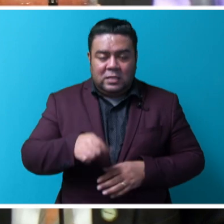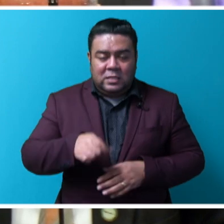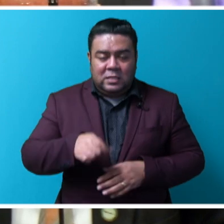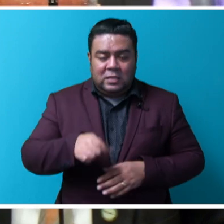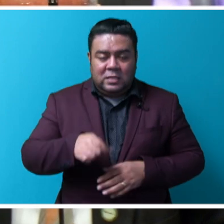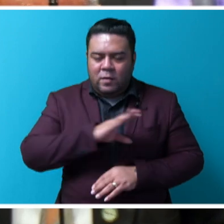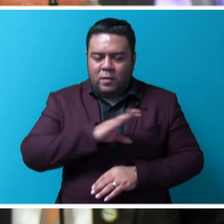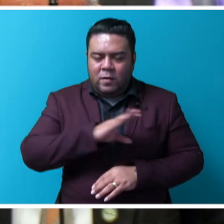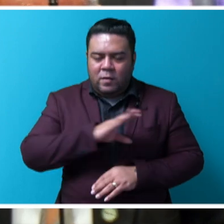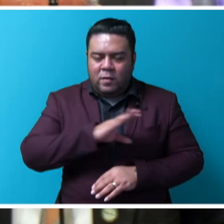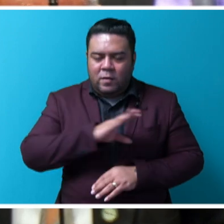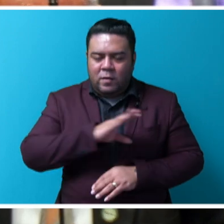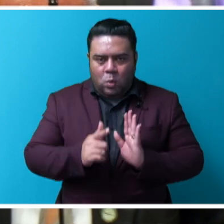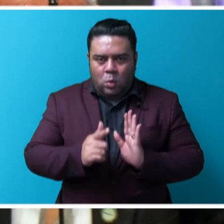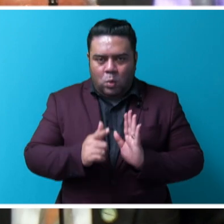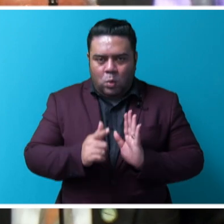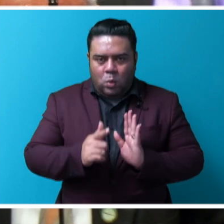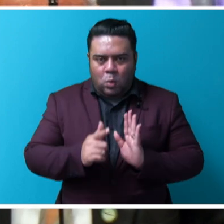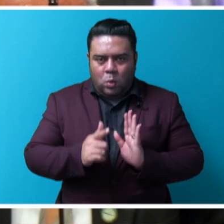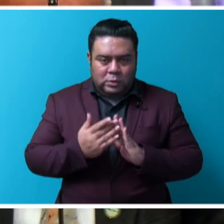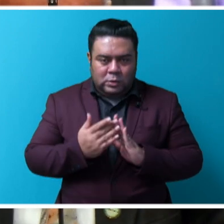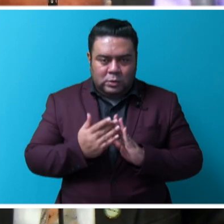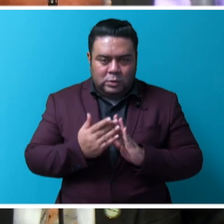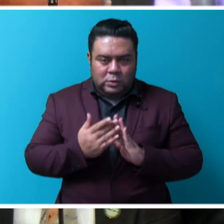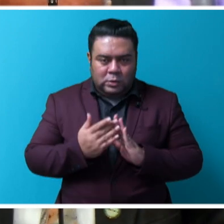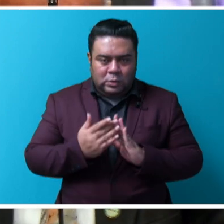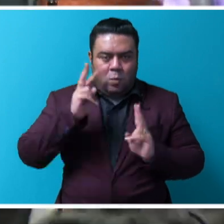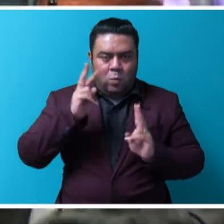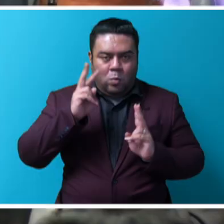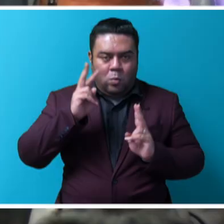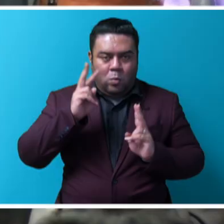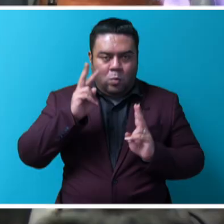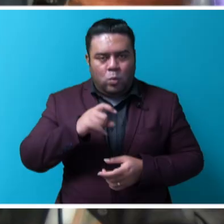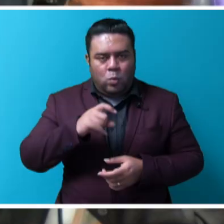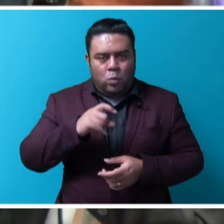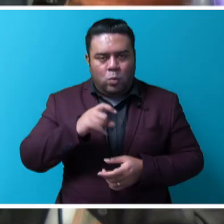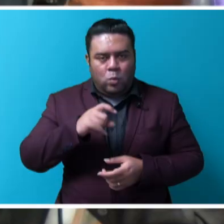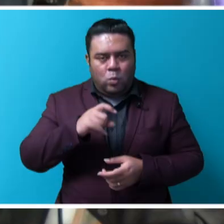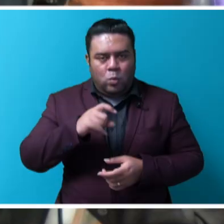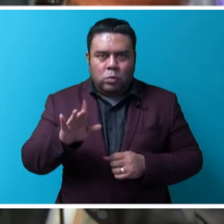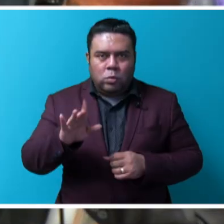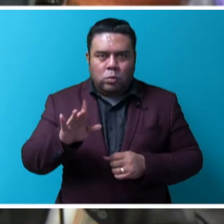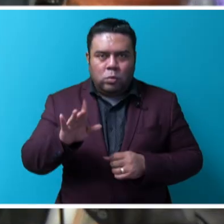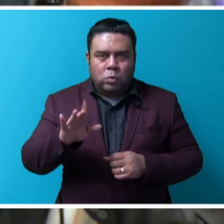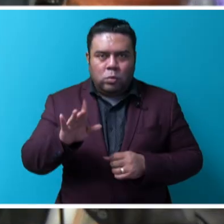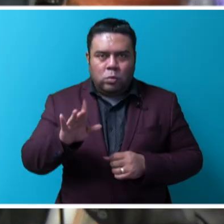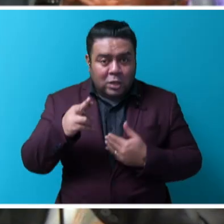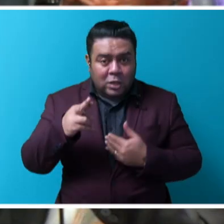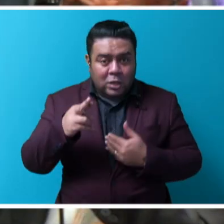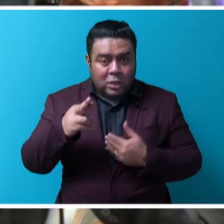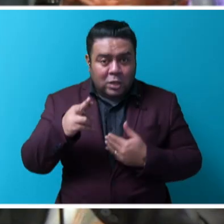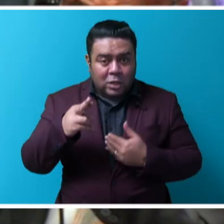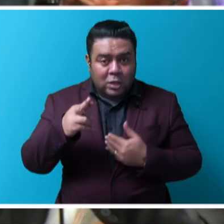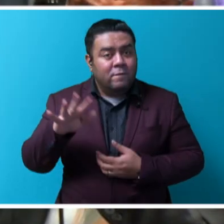an undue cost. Our people deserve that when someone invests, when a resort development proceeds,